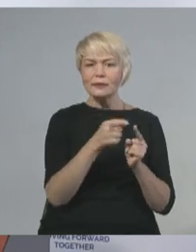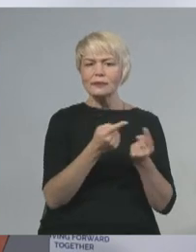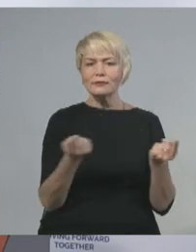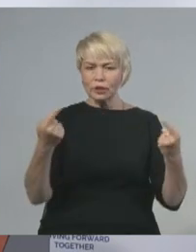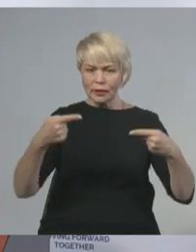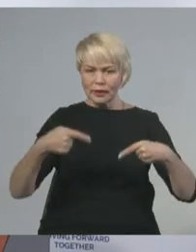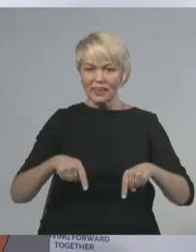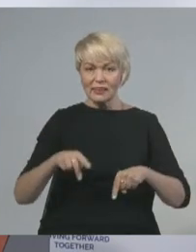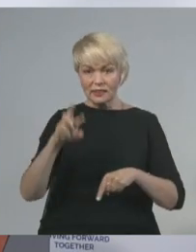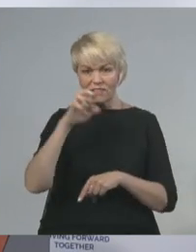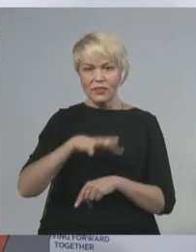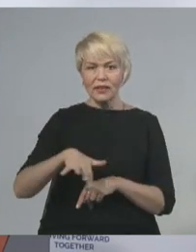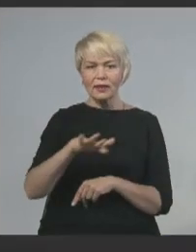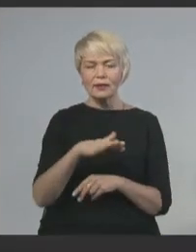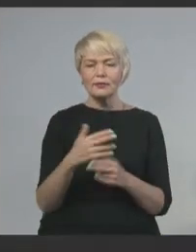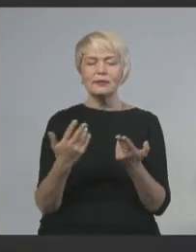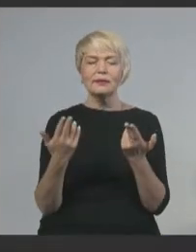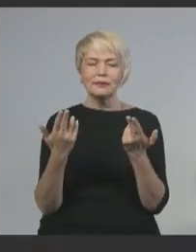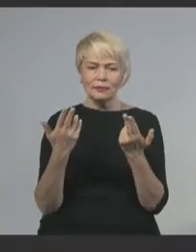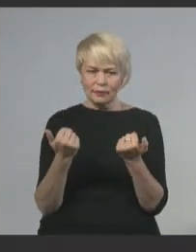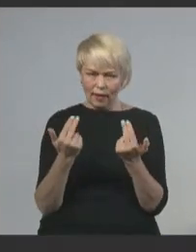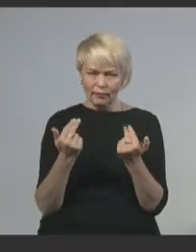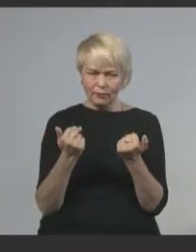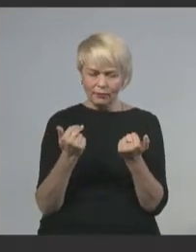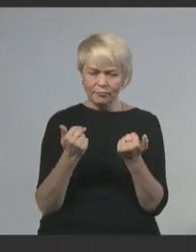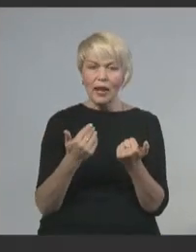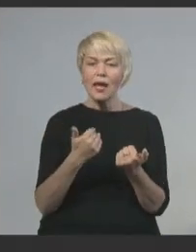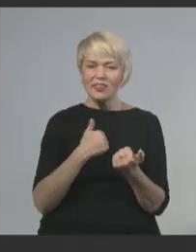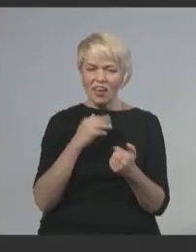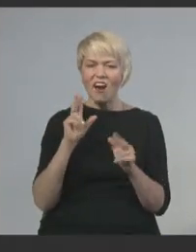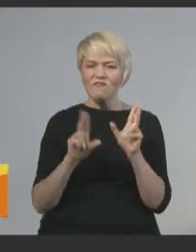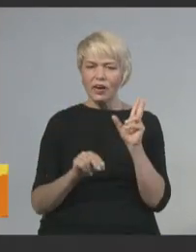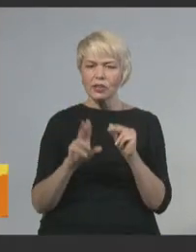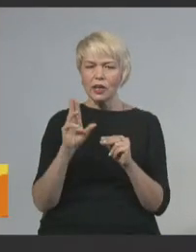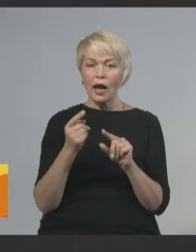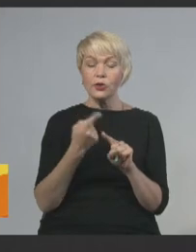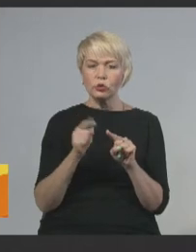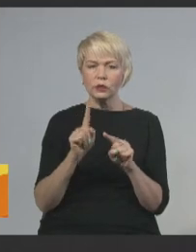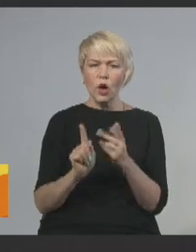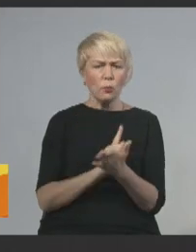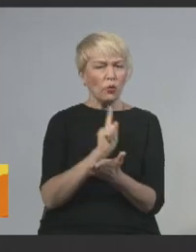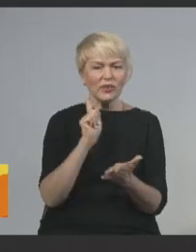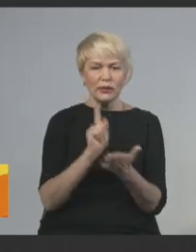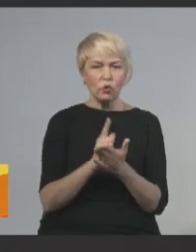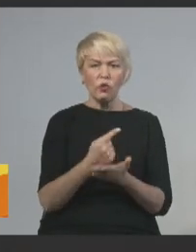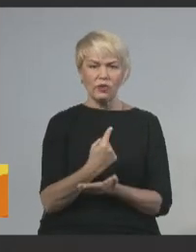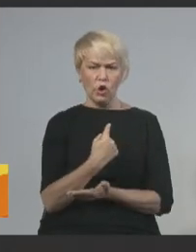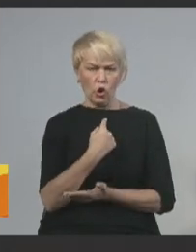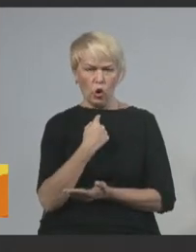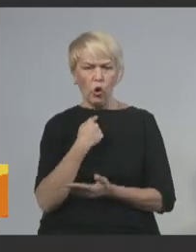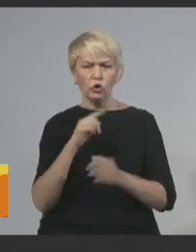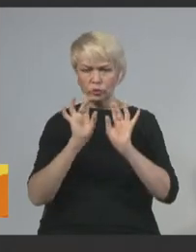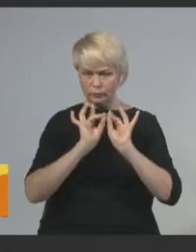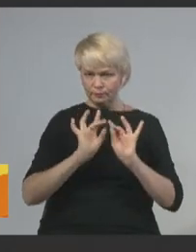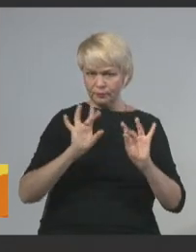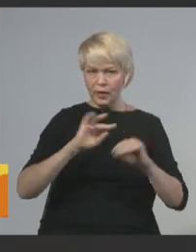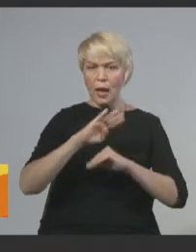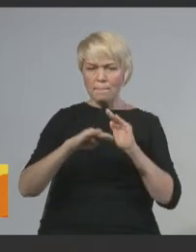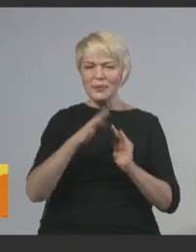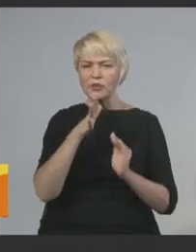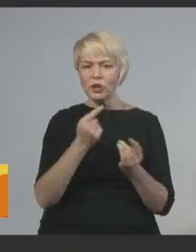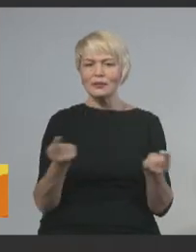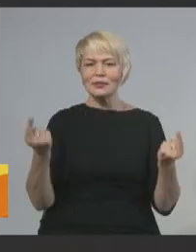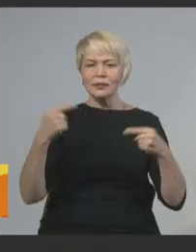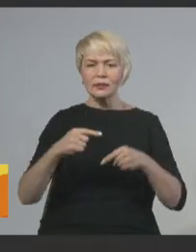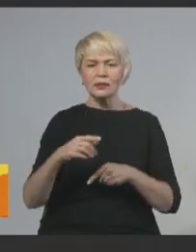of course i think it is a must during the crisis but unfortunately we have had quite a lot of attacks on